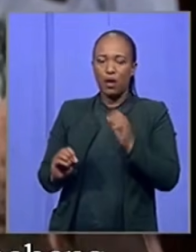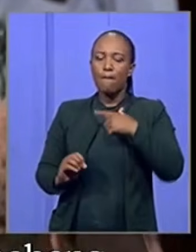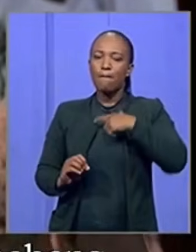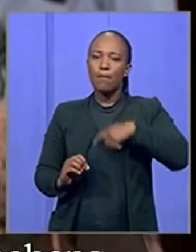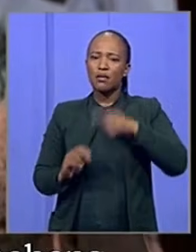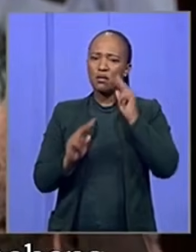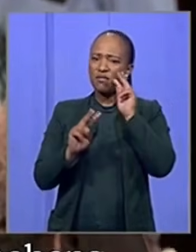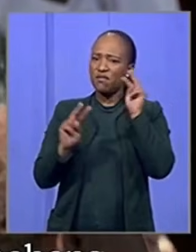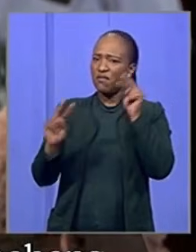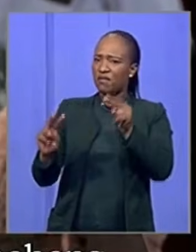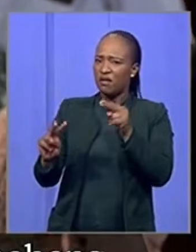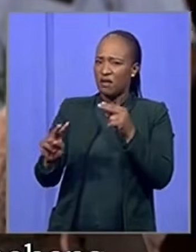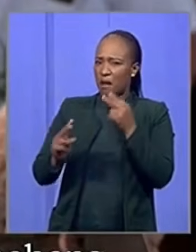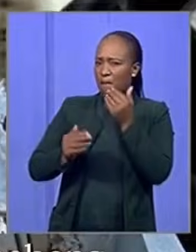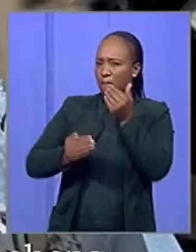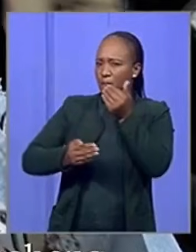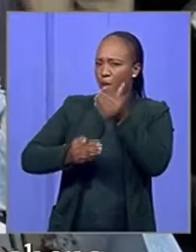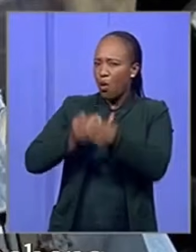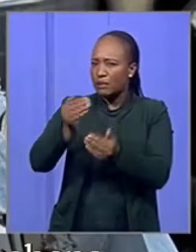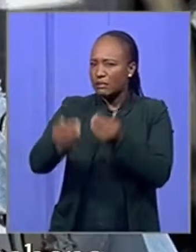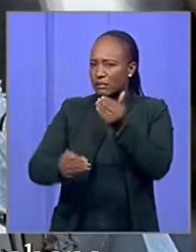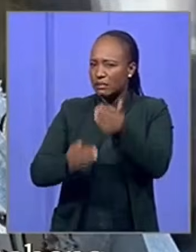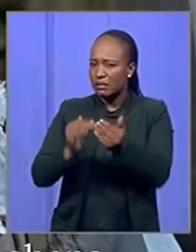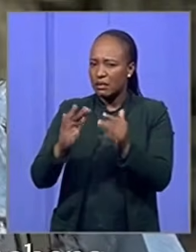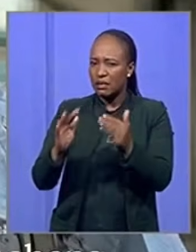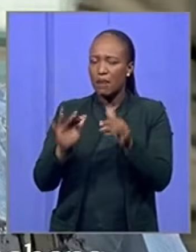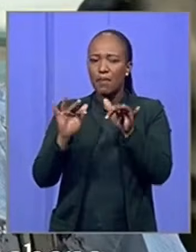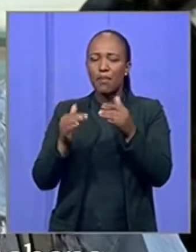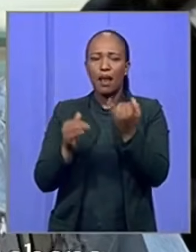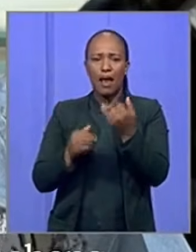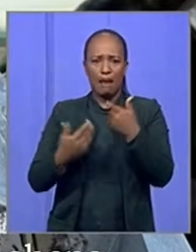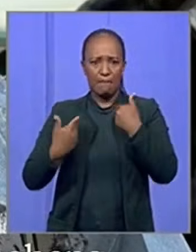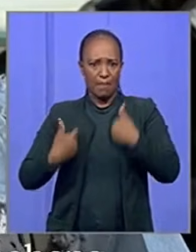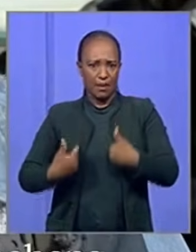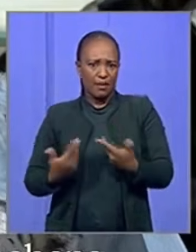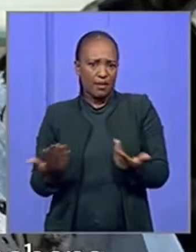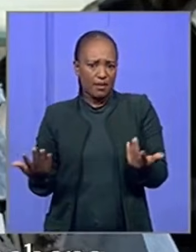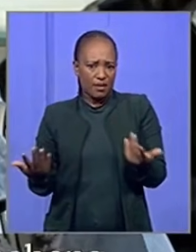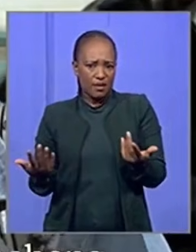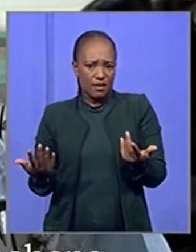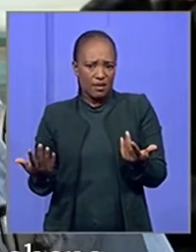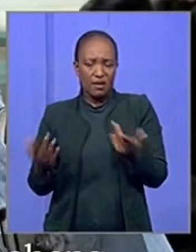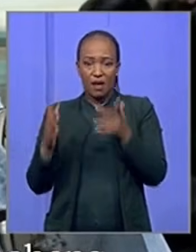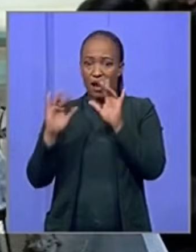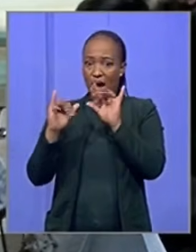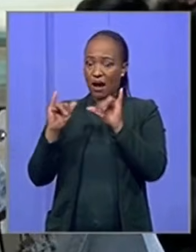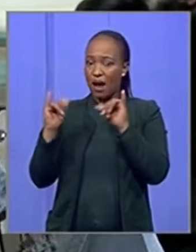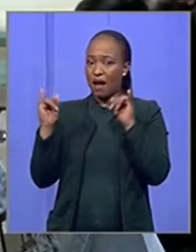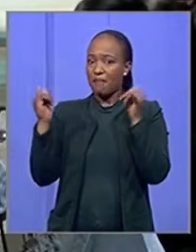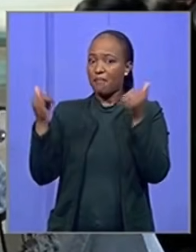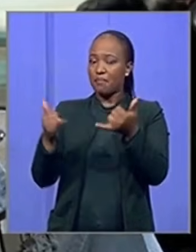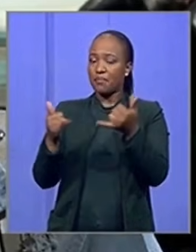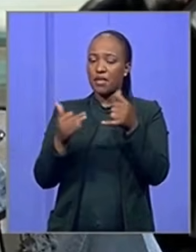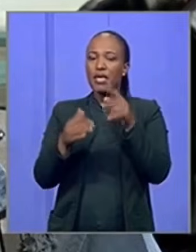are the processes for people like me? For companies that is